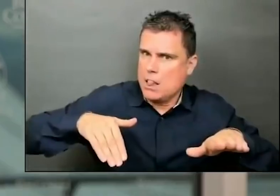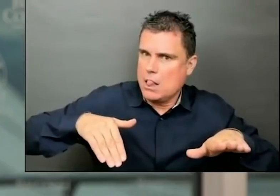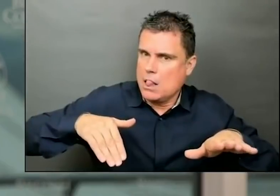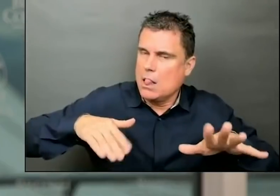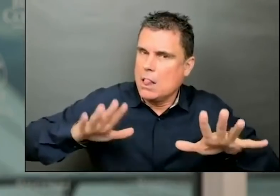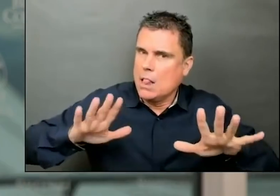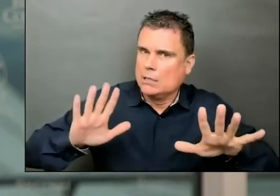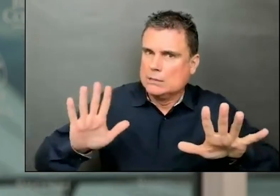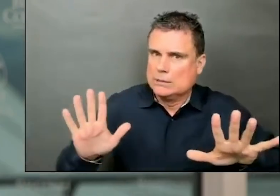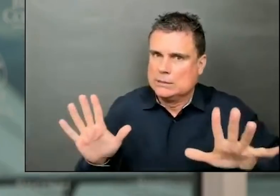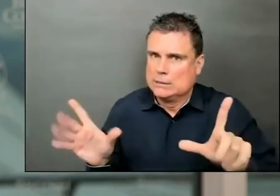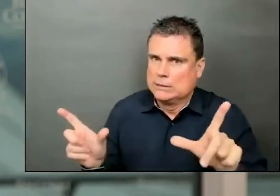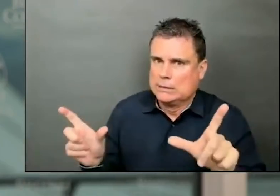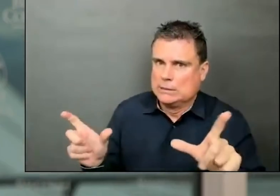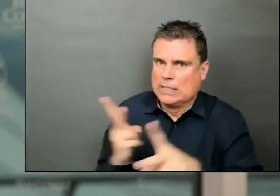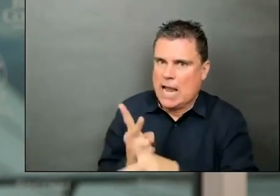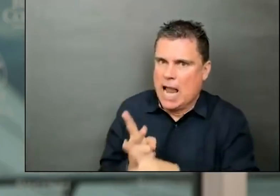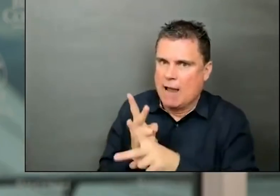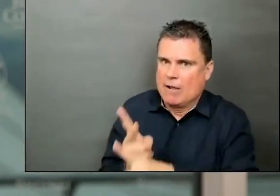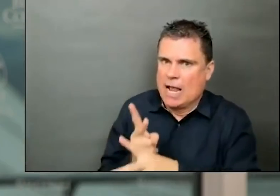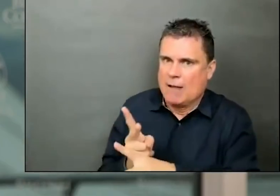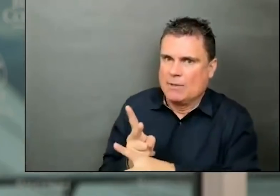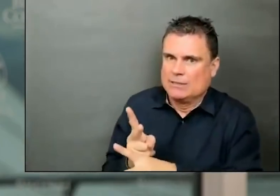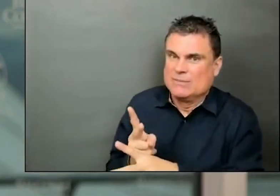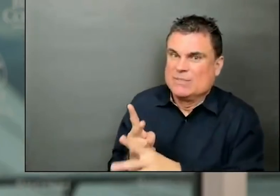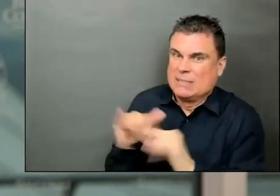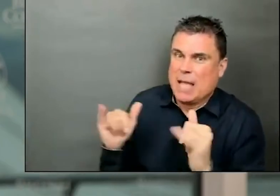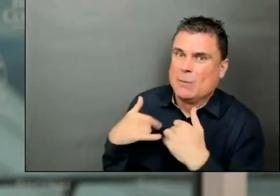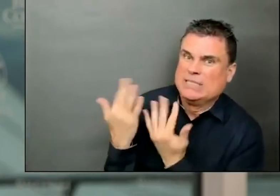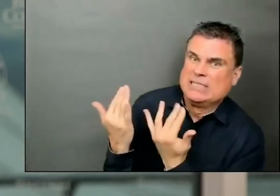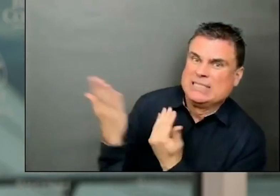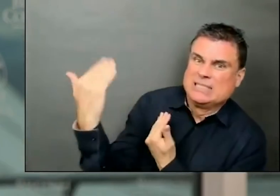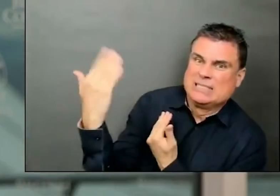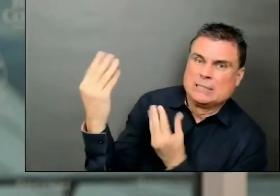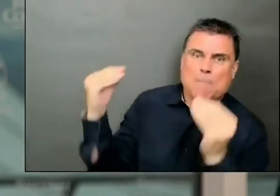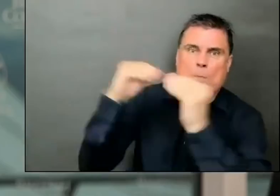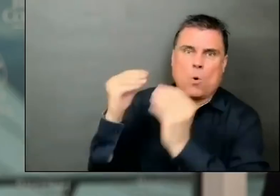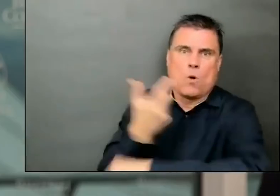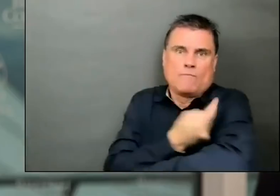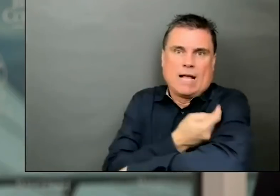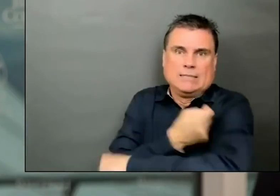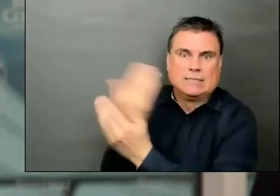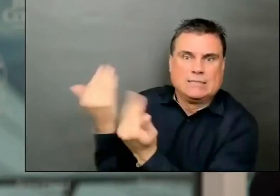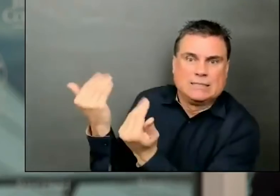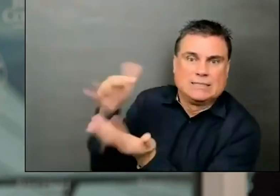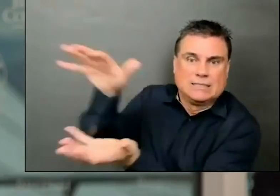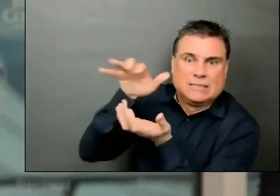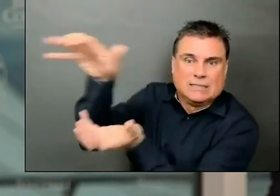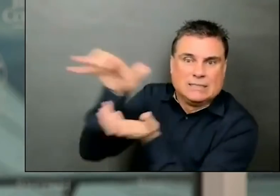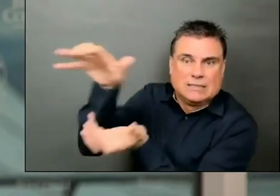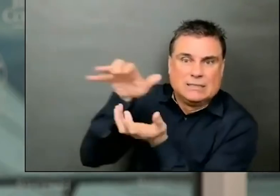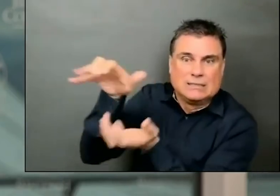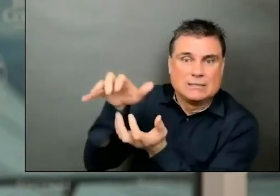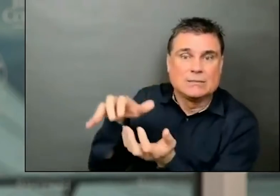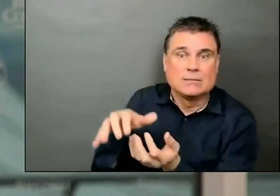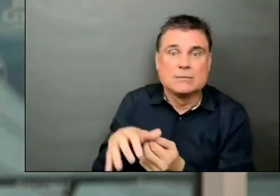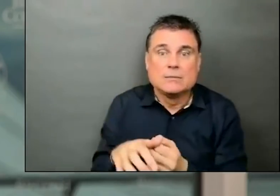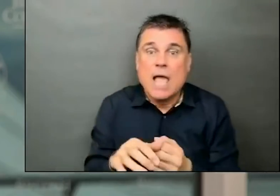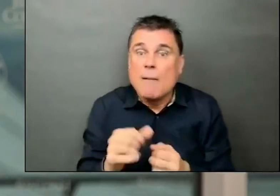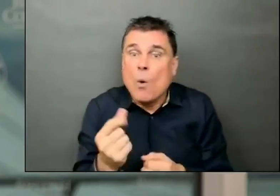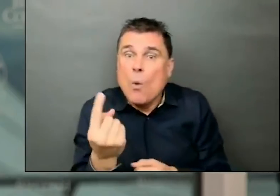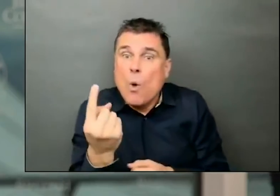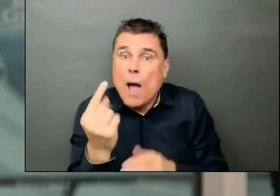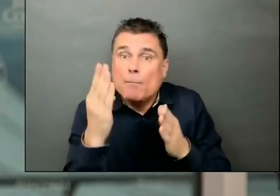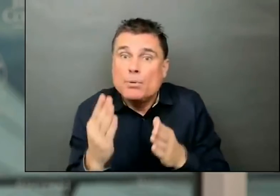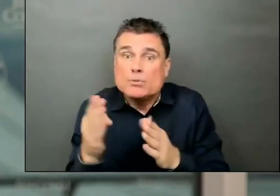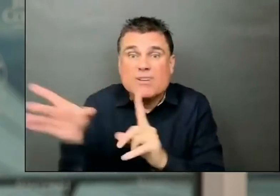at full speed. Just one or two super spreading events in our network, or a slight increase